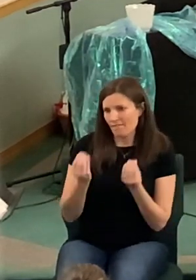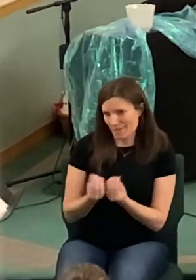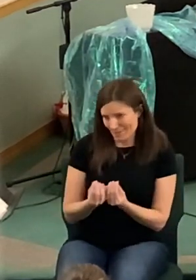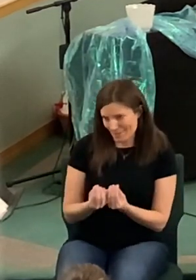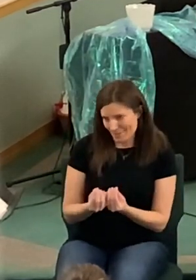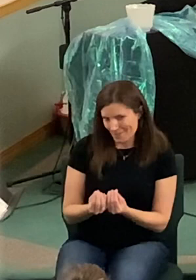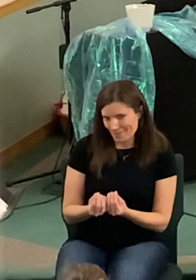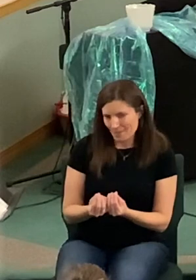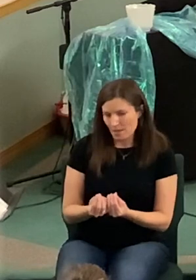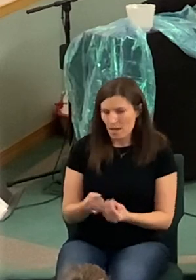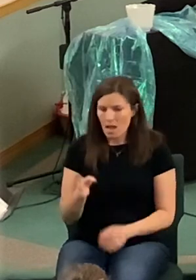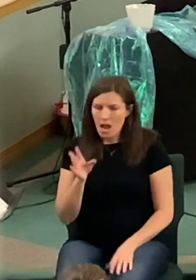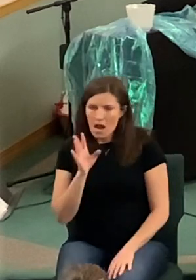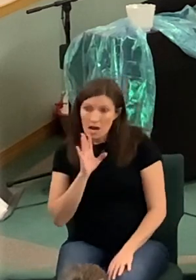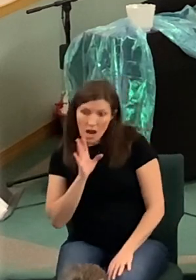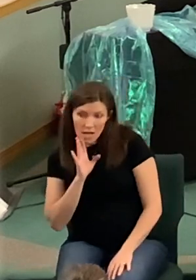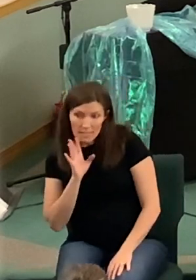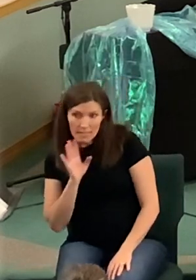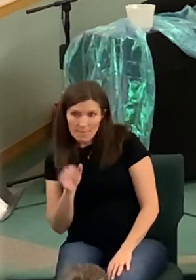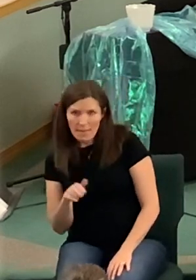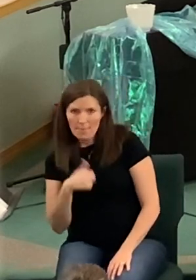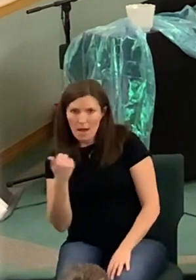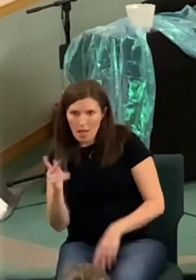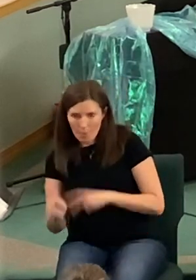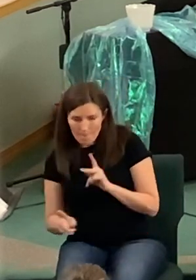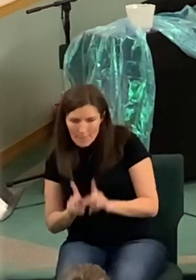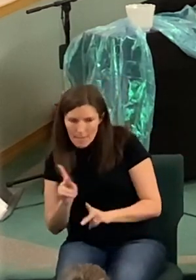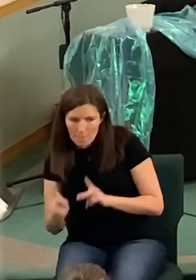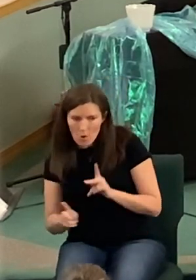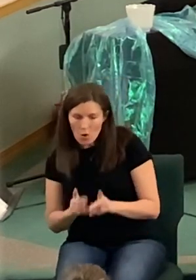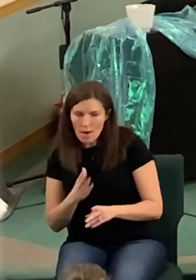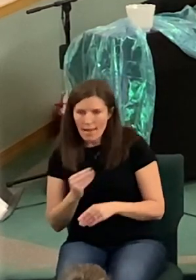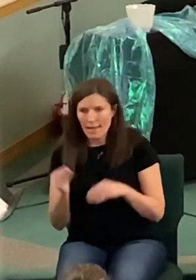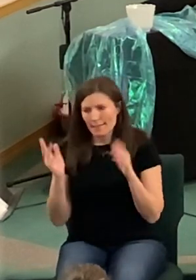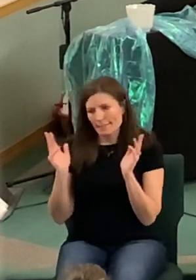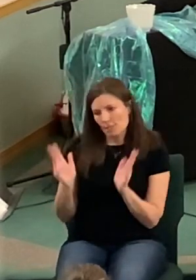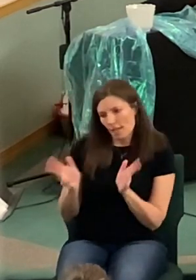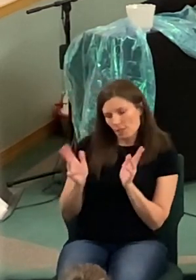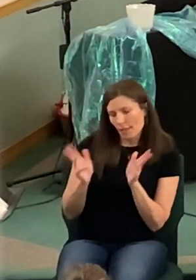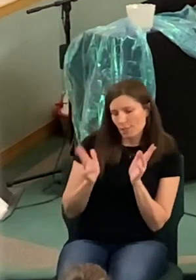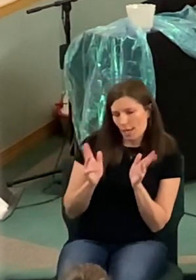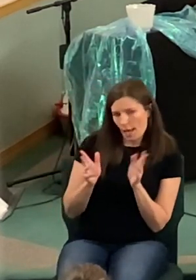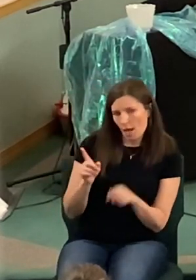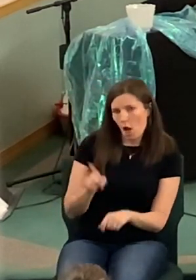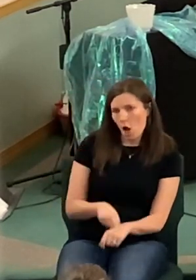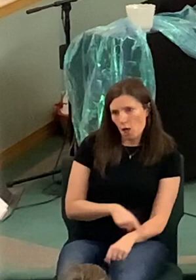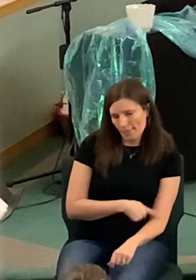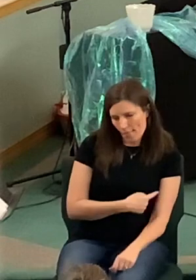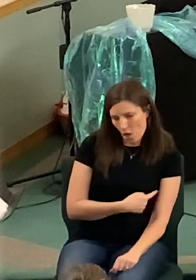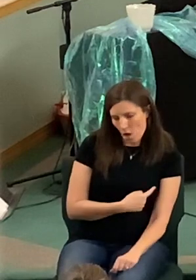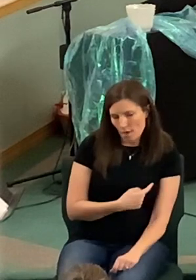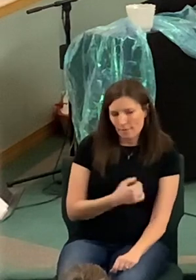desk, gossiping about coworkers and engaging in casual chit-chat.